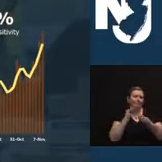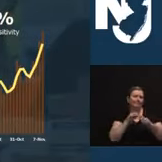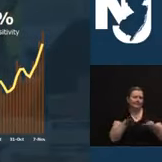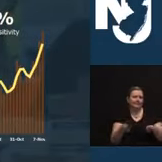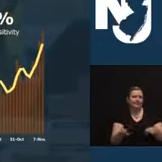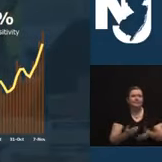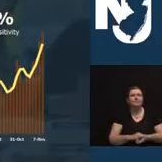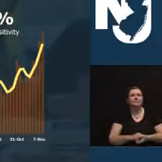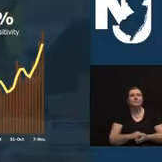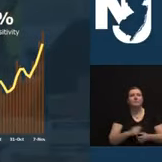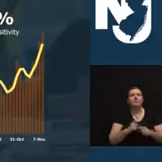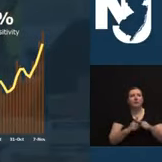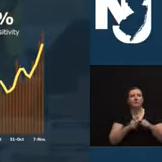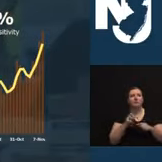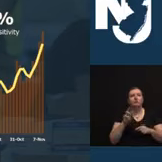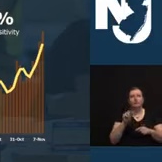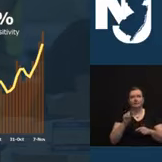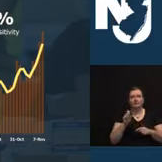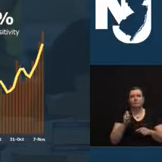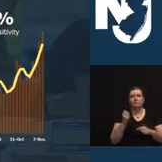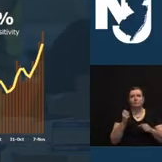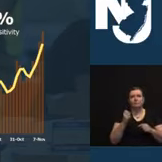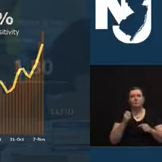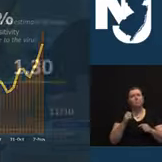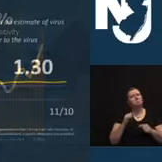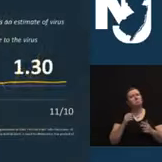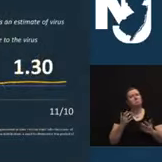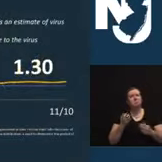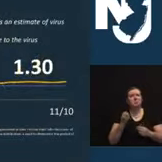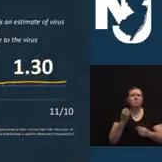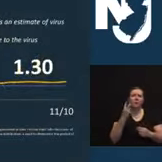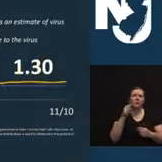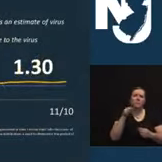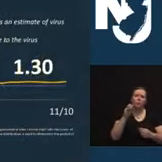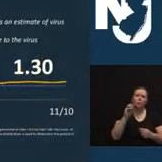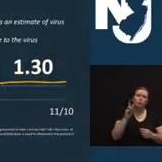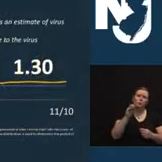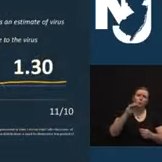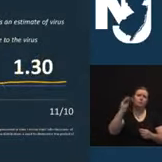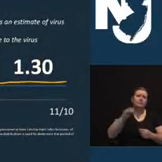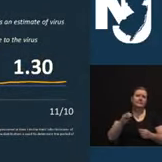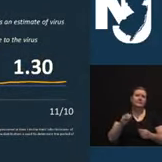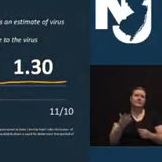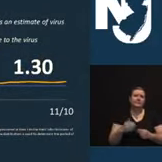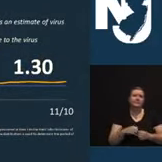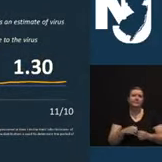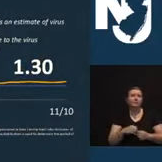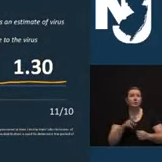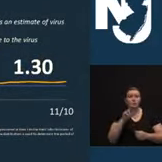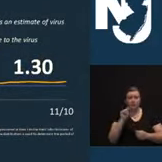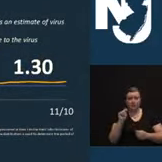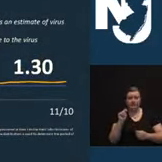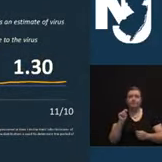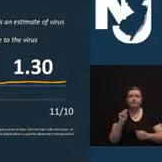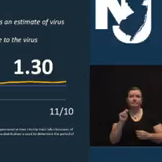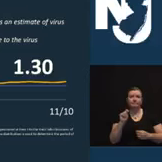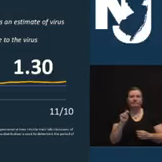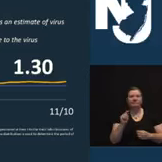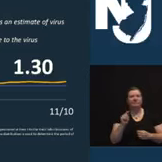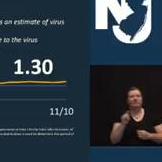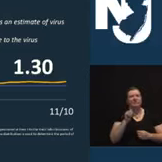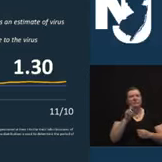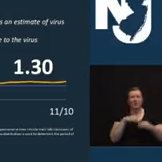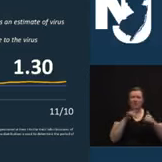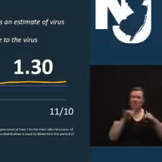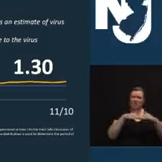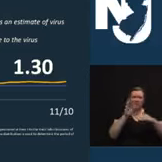taken on Sunday is over 12%. Our rate of transmission is above 1. It has been above 1. It's